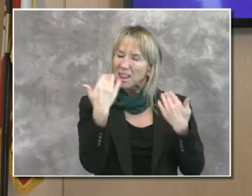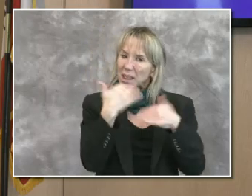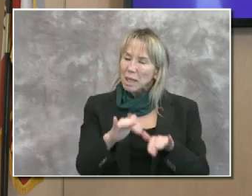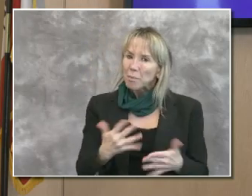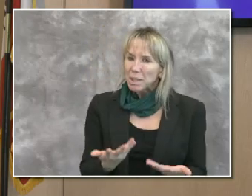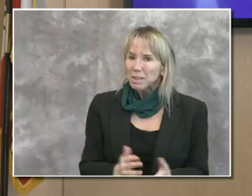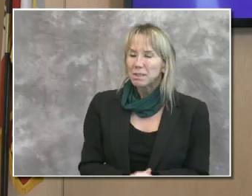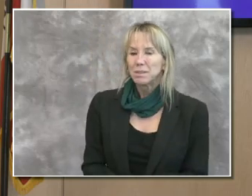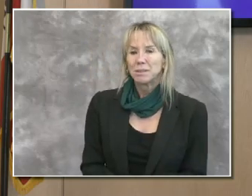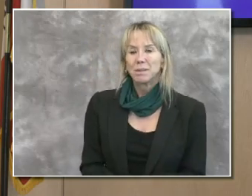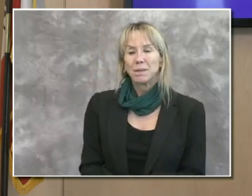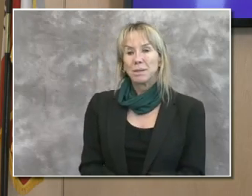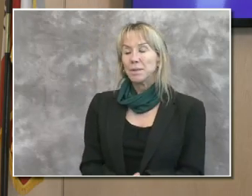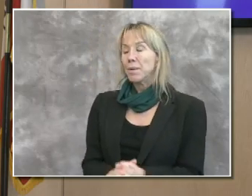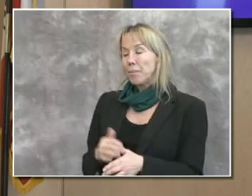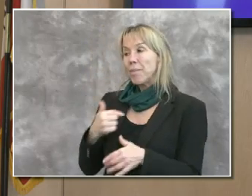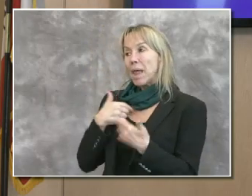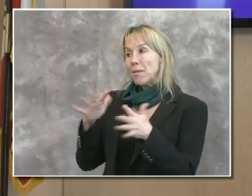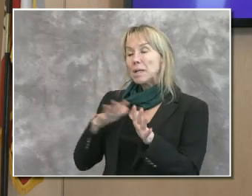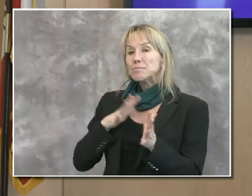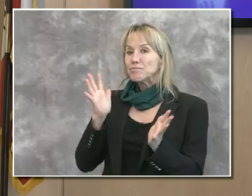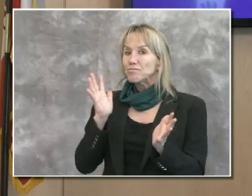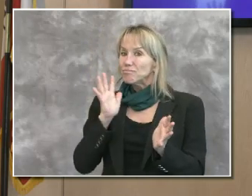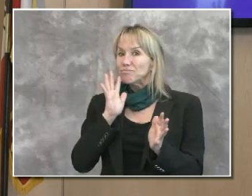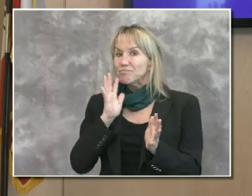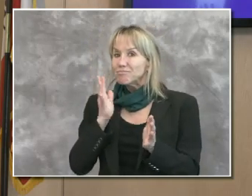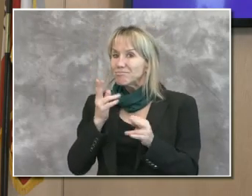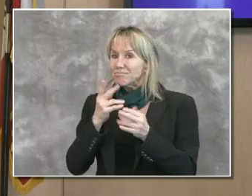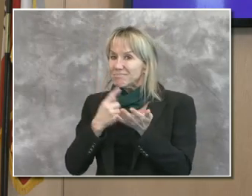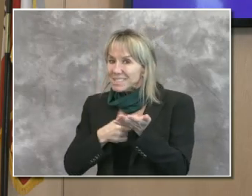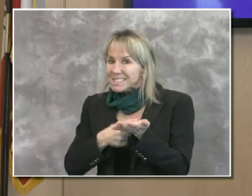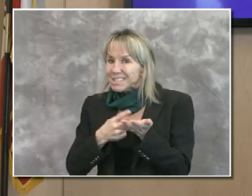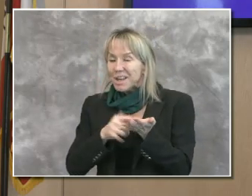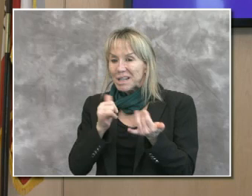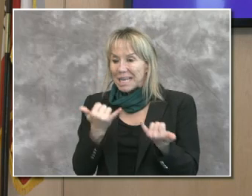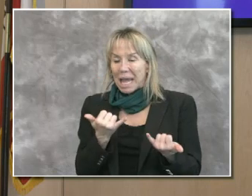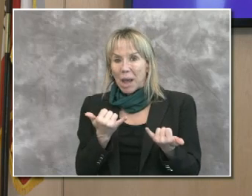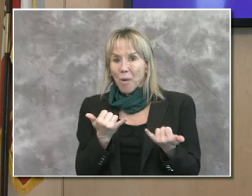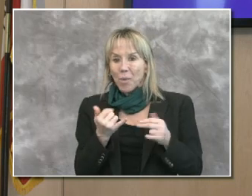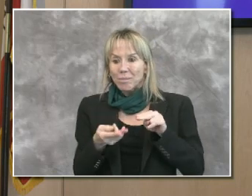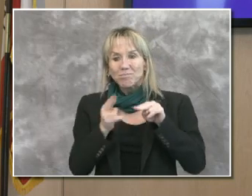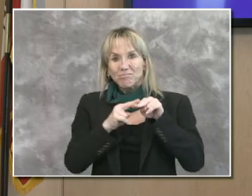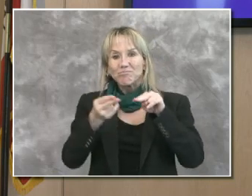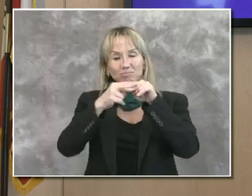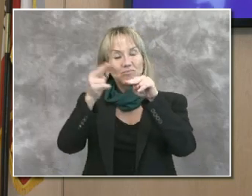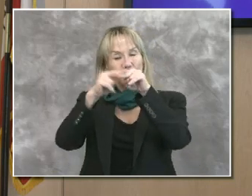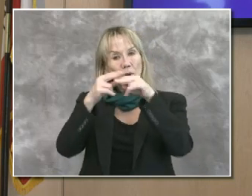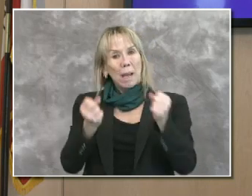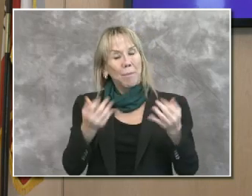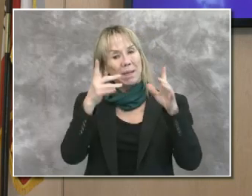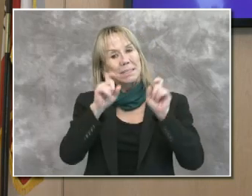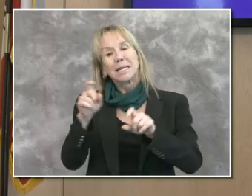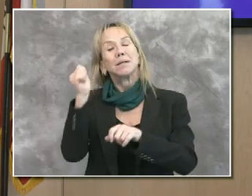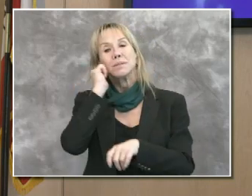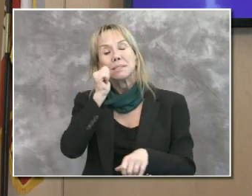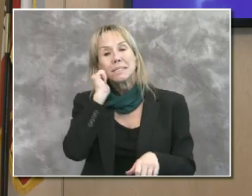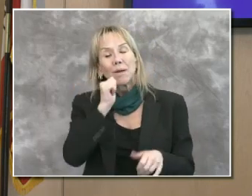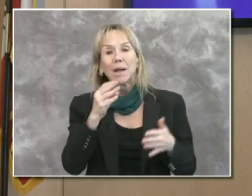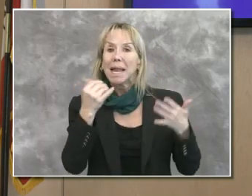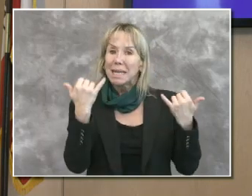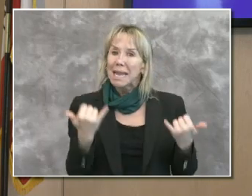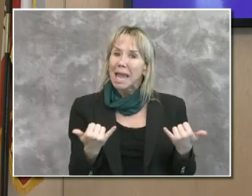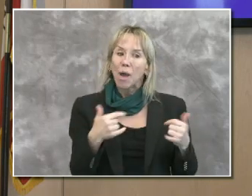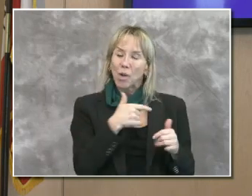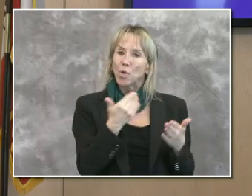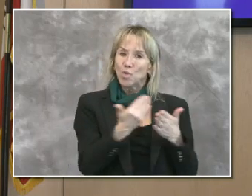about how testing capacity is increasing all the time with this new type of testing being added to it that may be useful in some